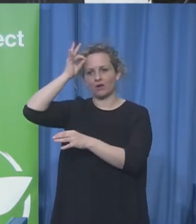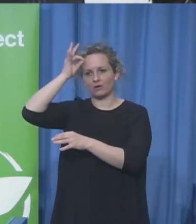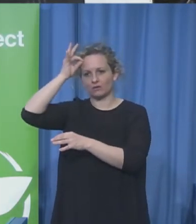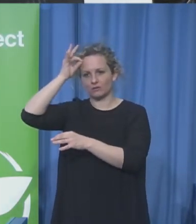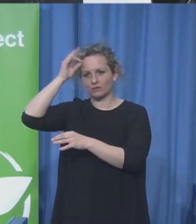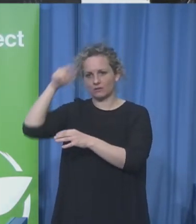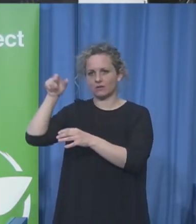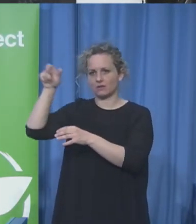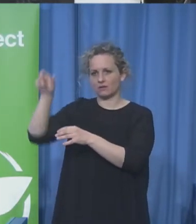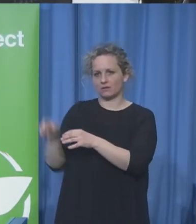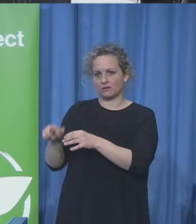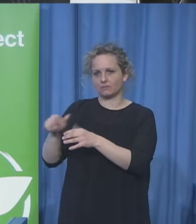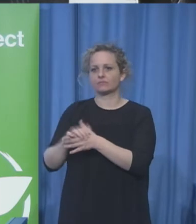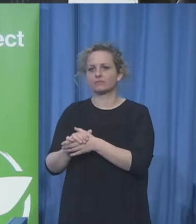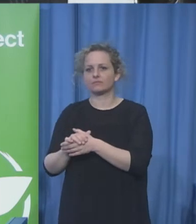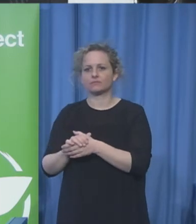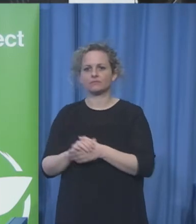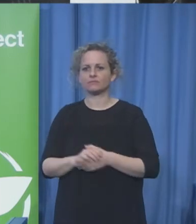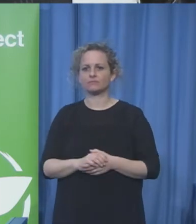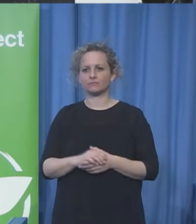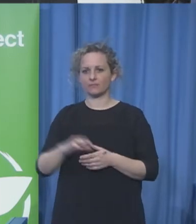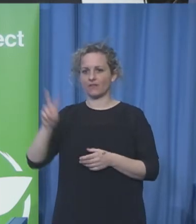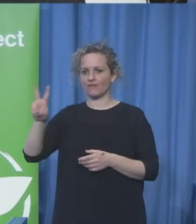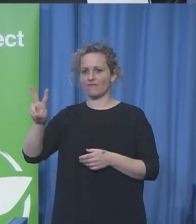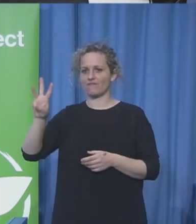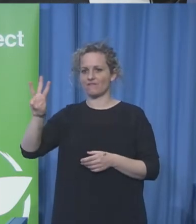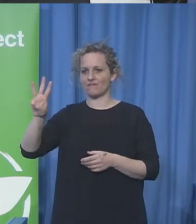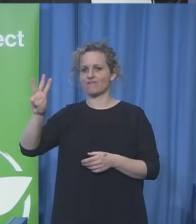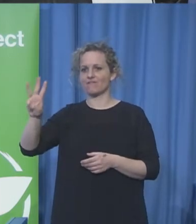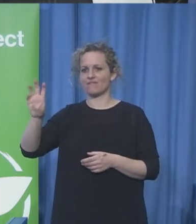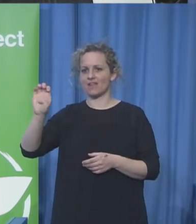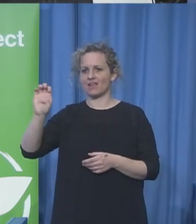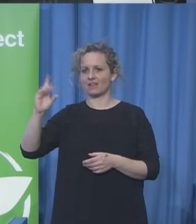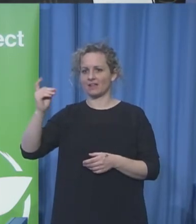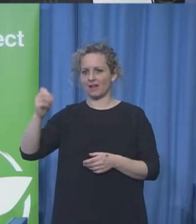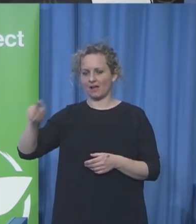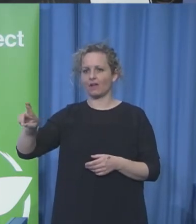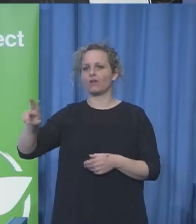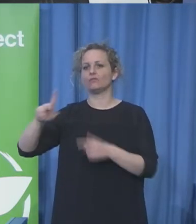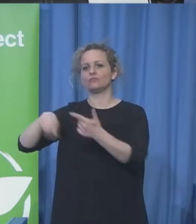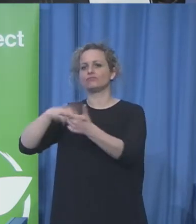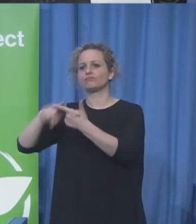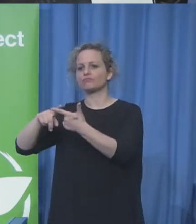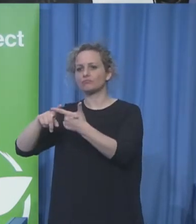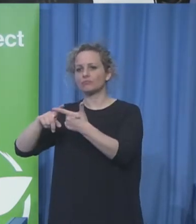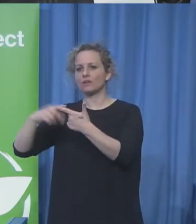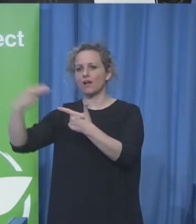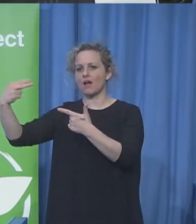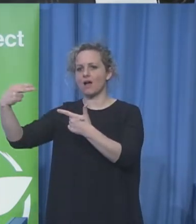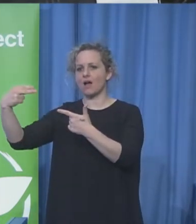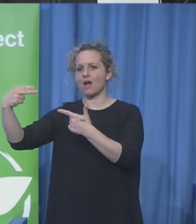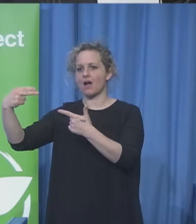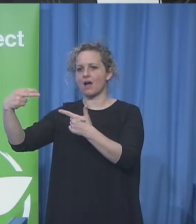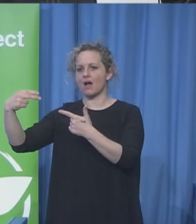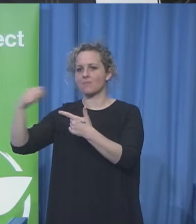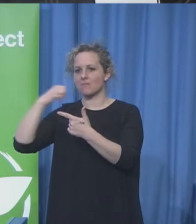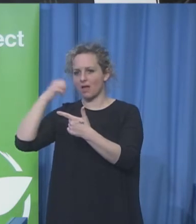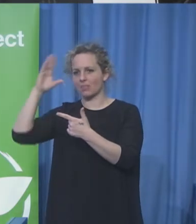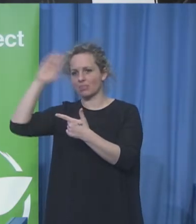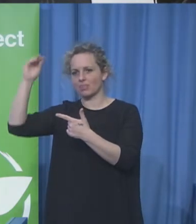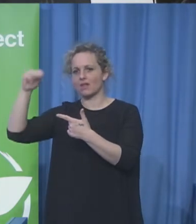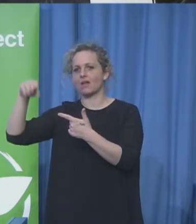Martin Habacher, and Matthias Noé in Vienna. Amelie Saupe from the Zero